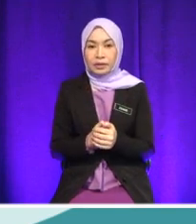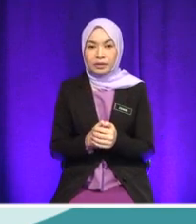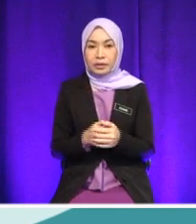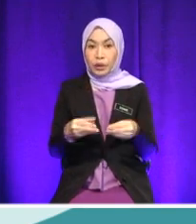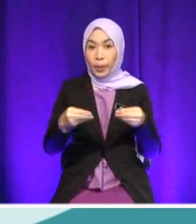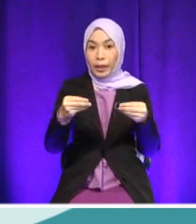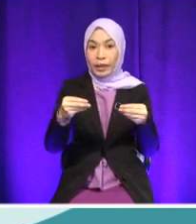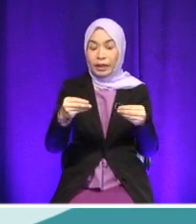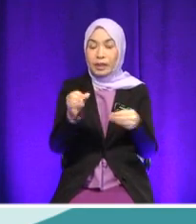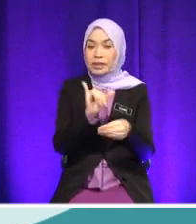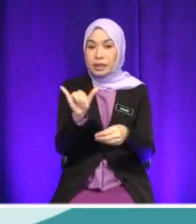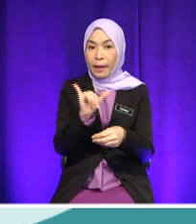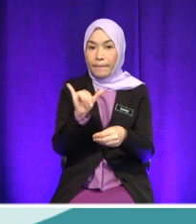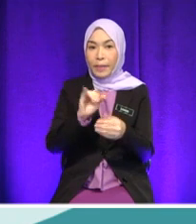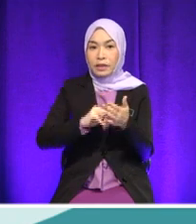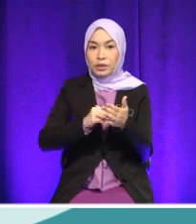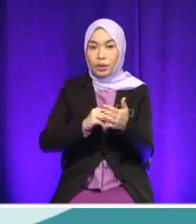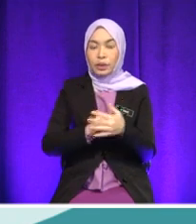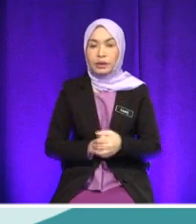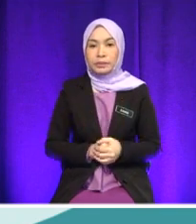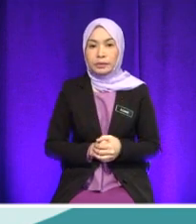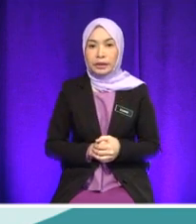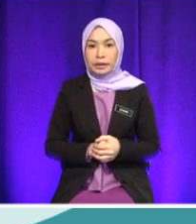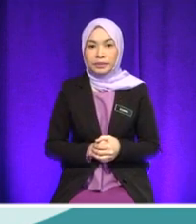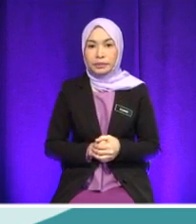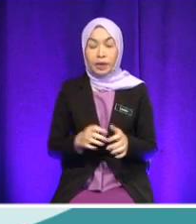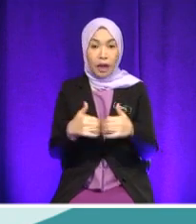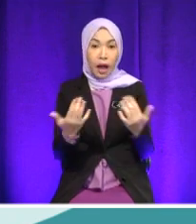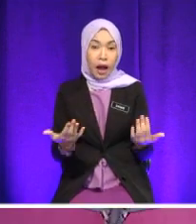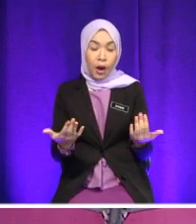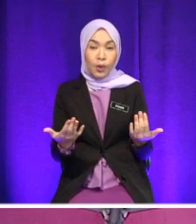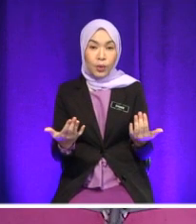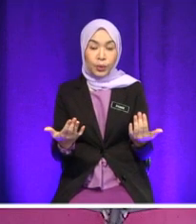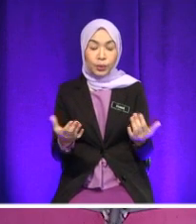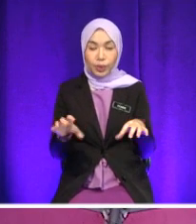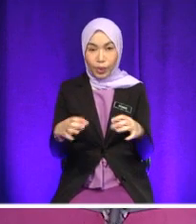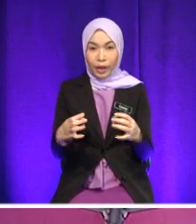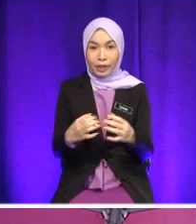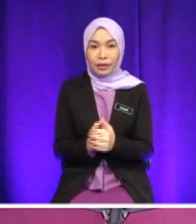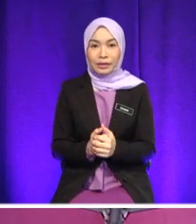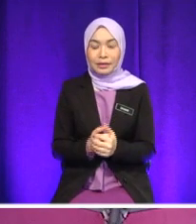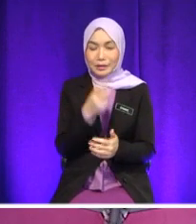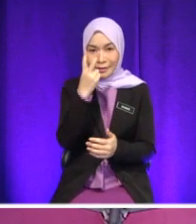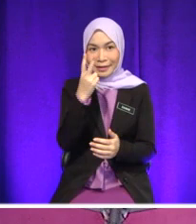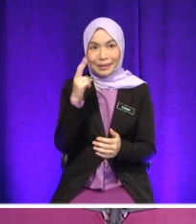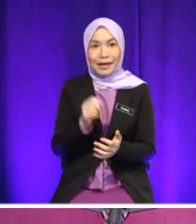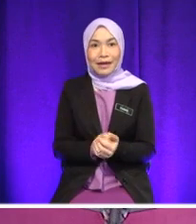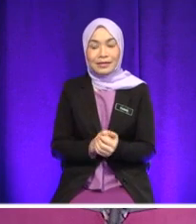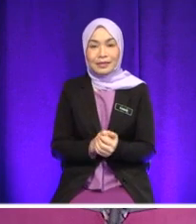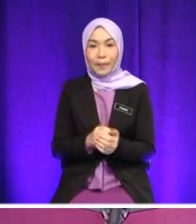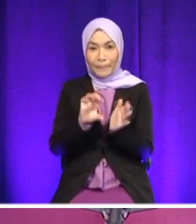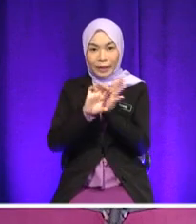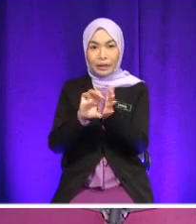one, you use your own words to rephrase it, okay? So how are we going to do it? So let's see the examples, all right?